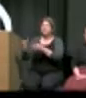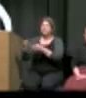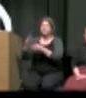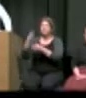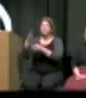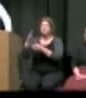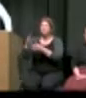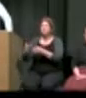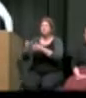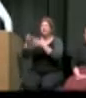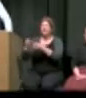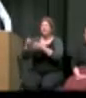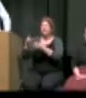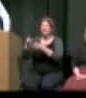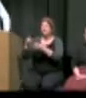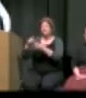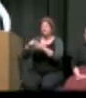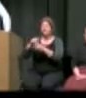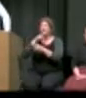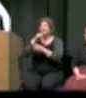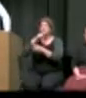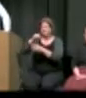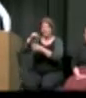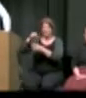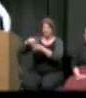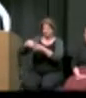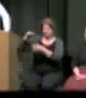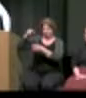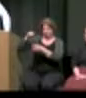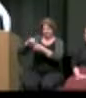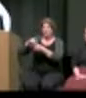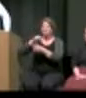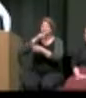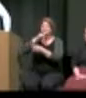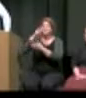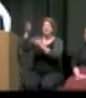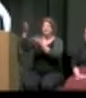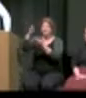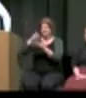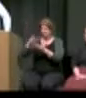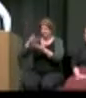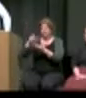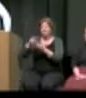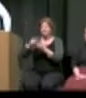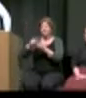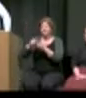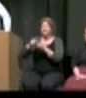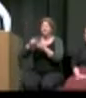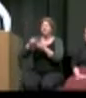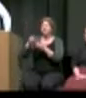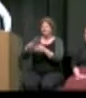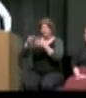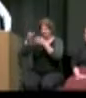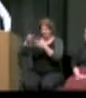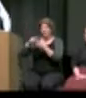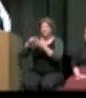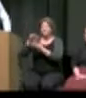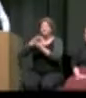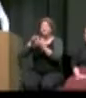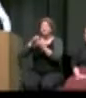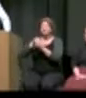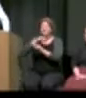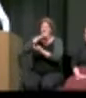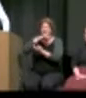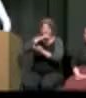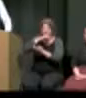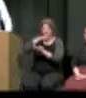blue silo over here stores all the cement. So the cement comes in through this auger extension, mixed in with the